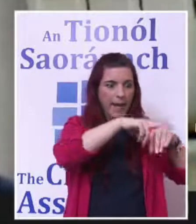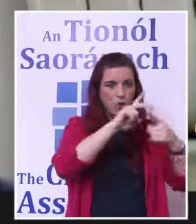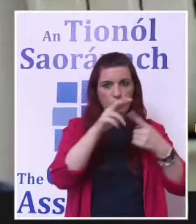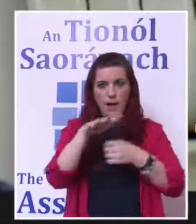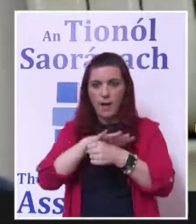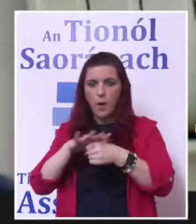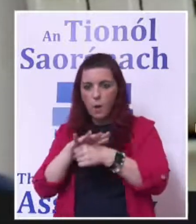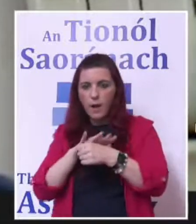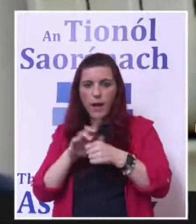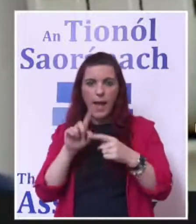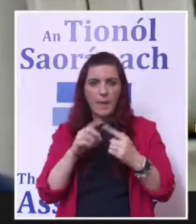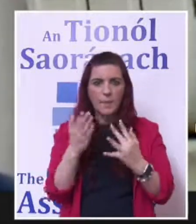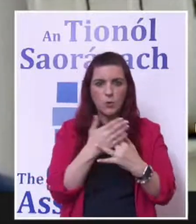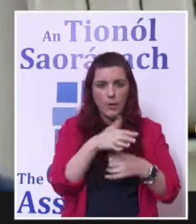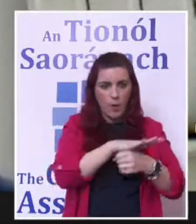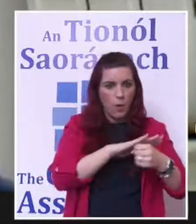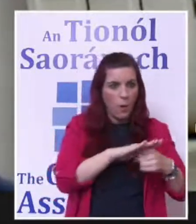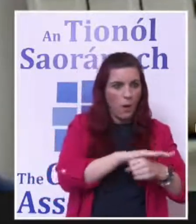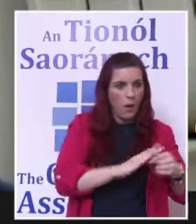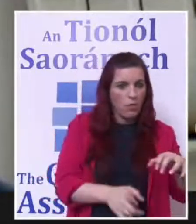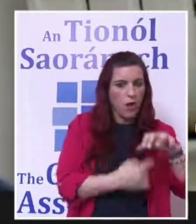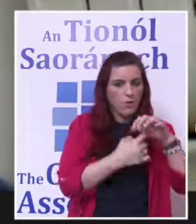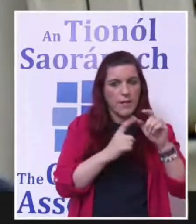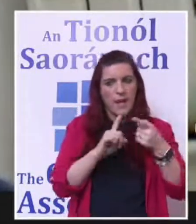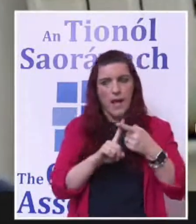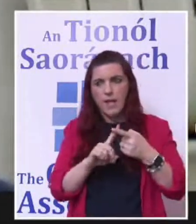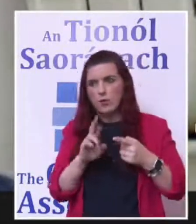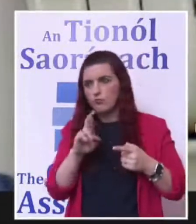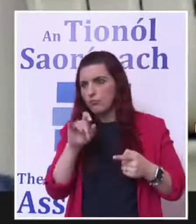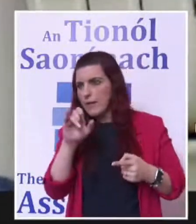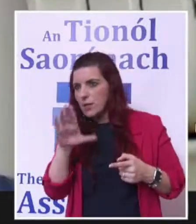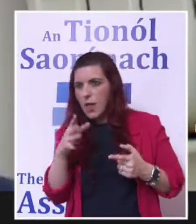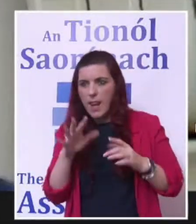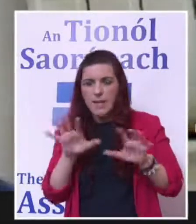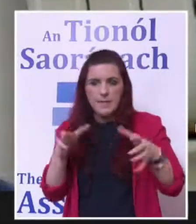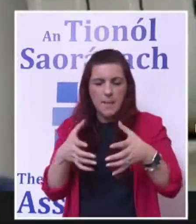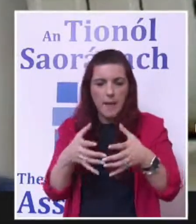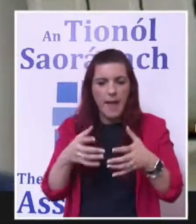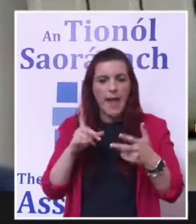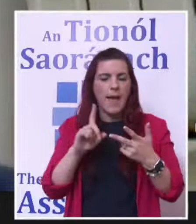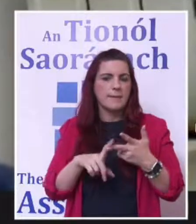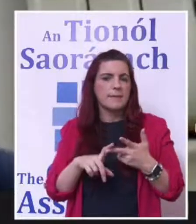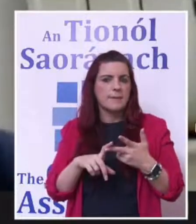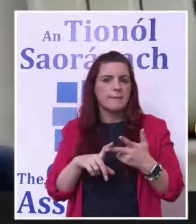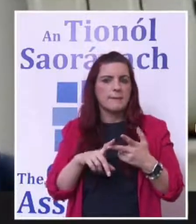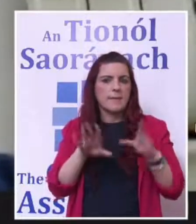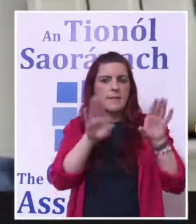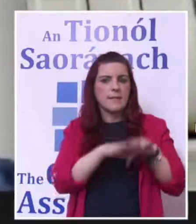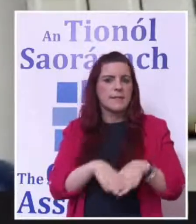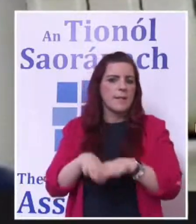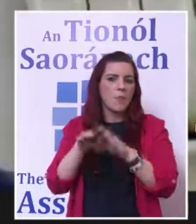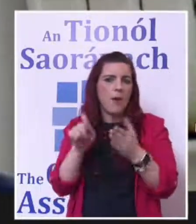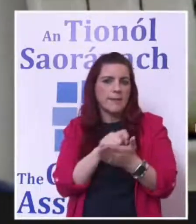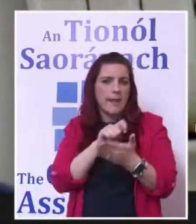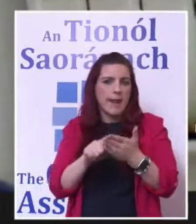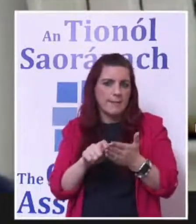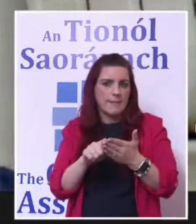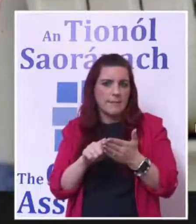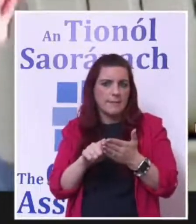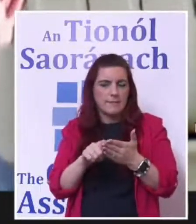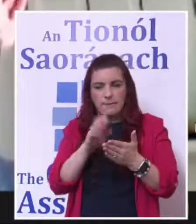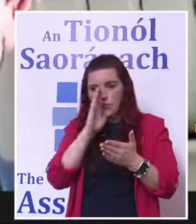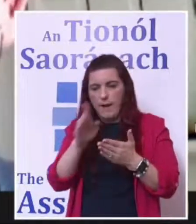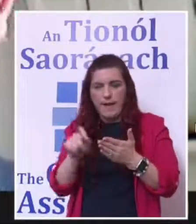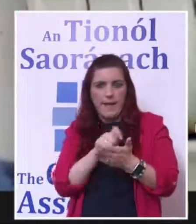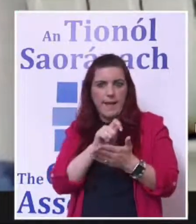indeed between the local authorities or the regional assembly and the democratically elected mayor. It's a political system,